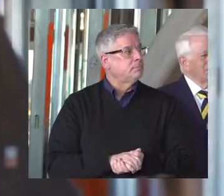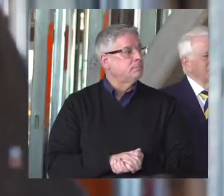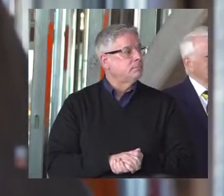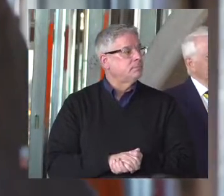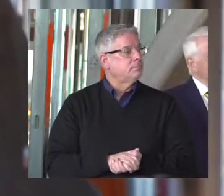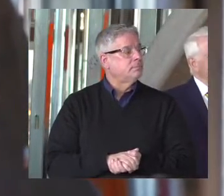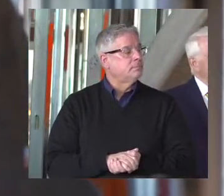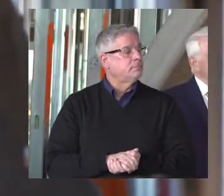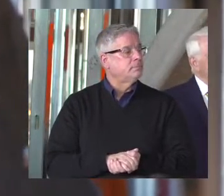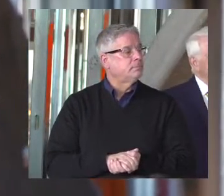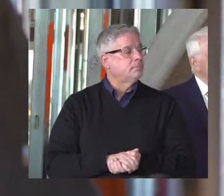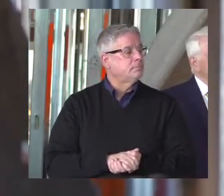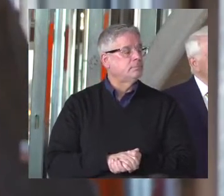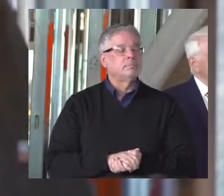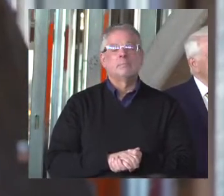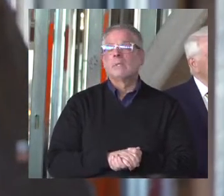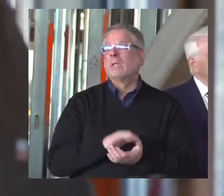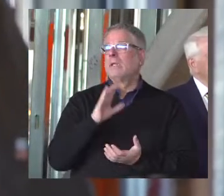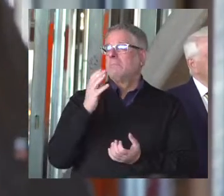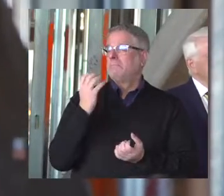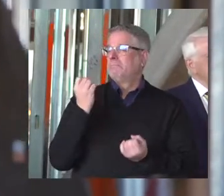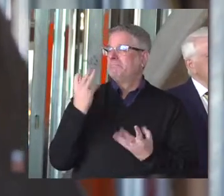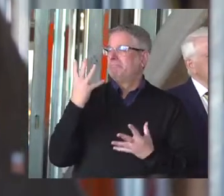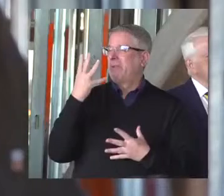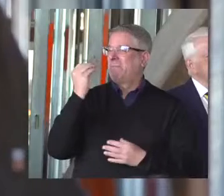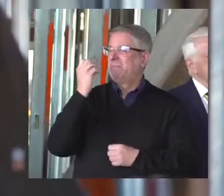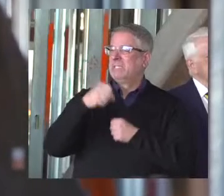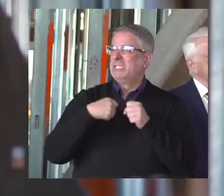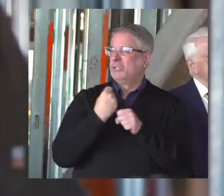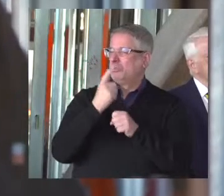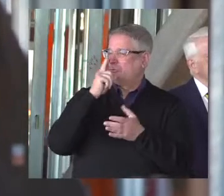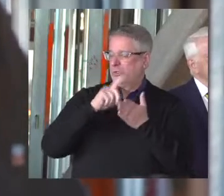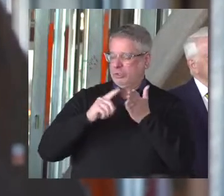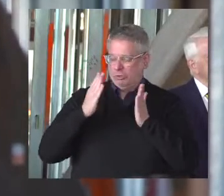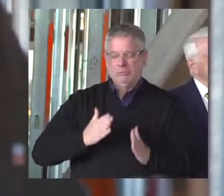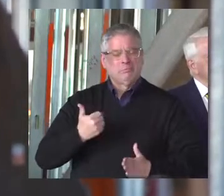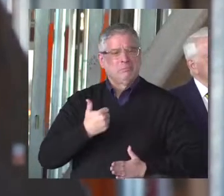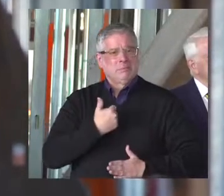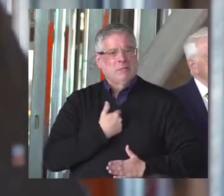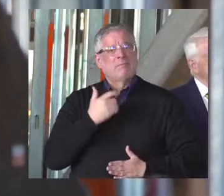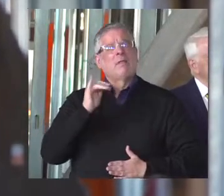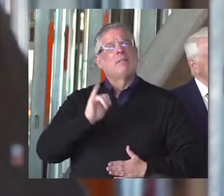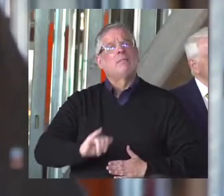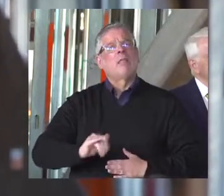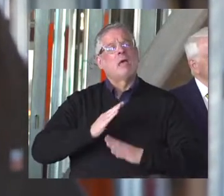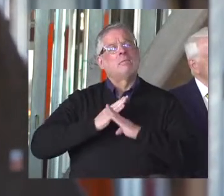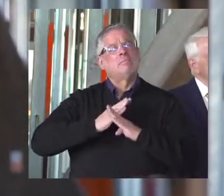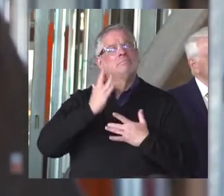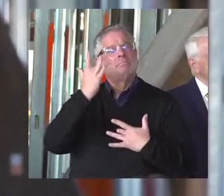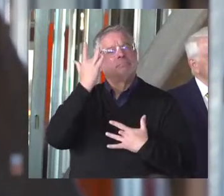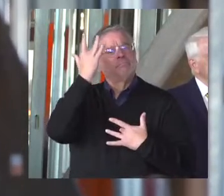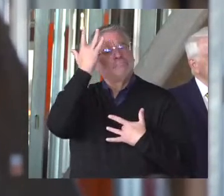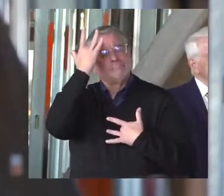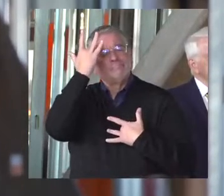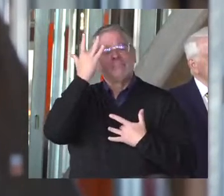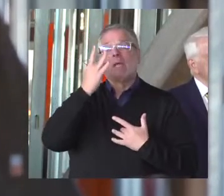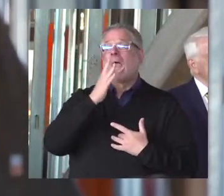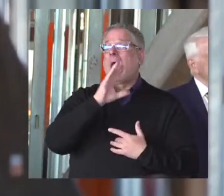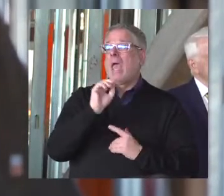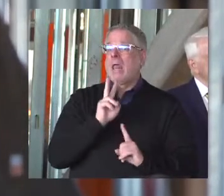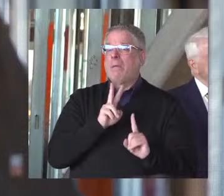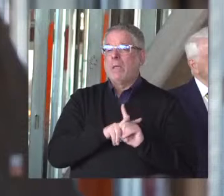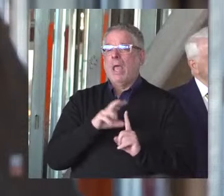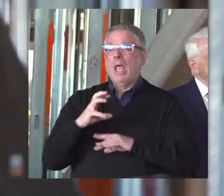So I have over 50 years of research experience in the field of immunology, and particularly its application to the treatment